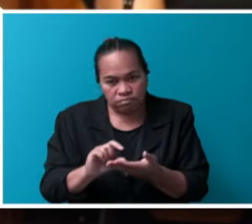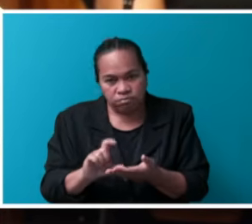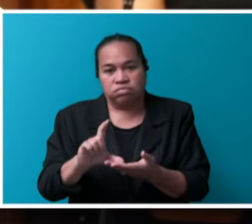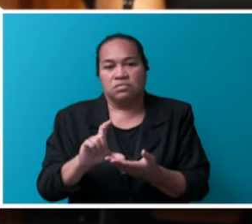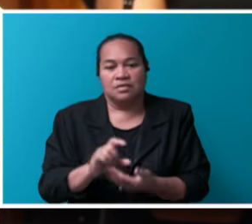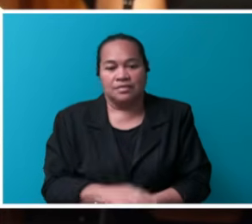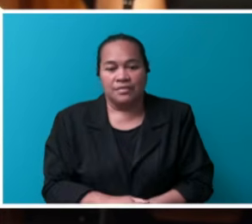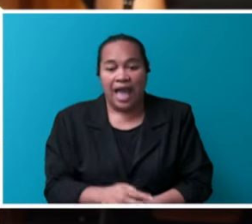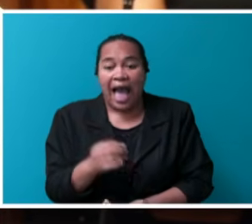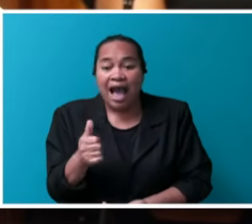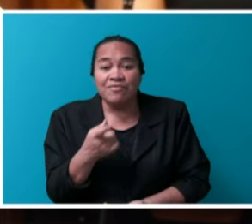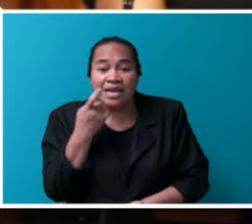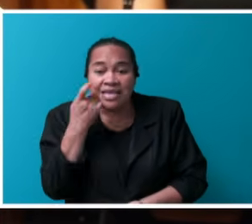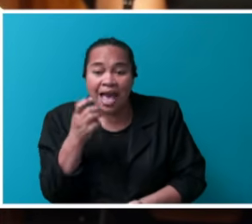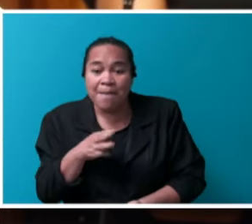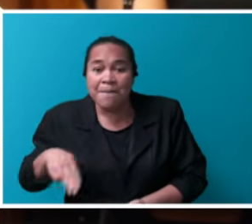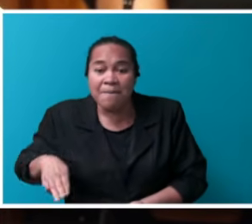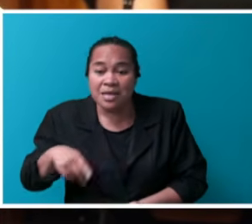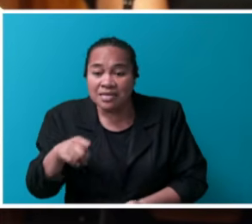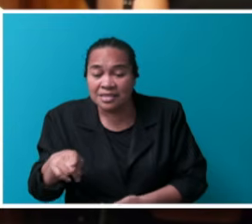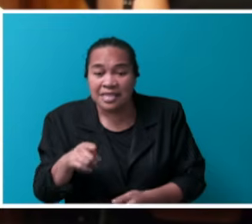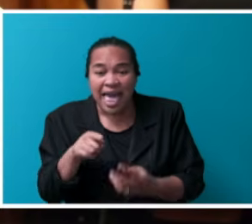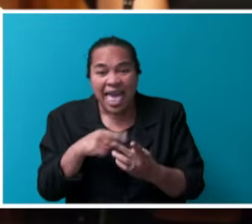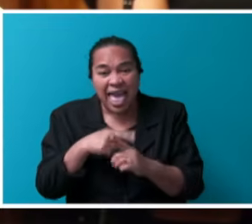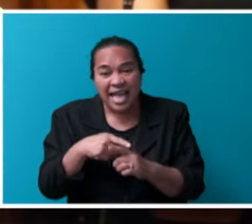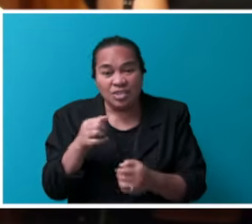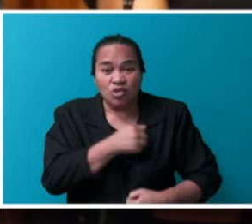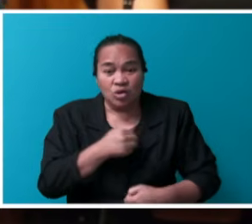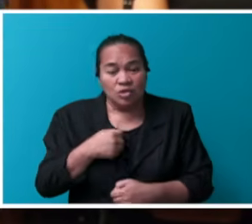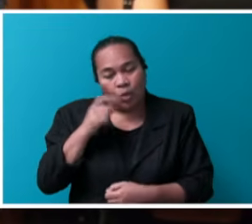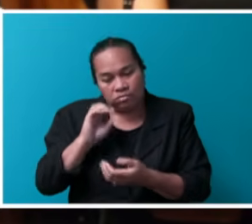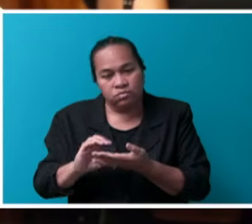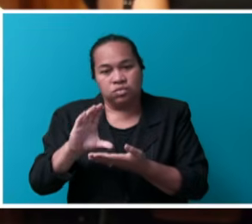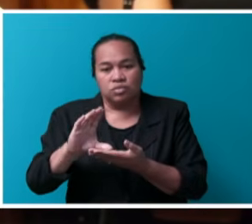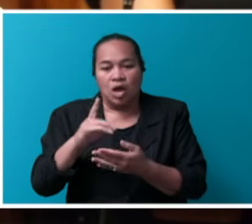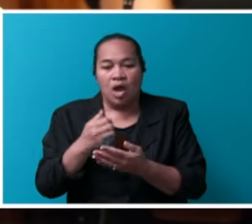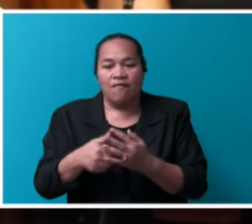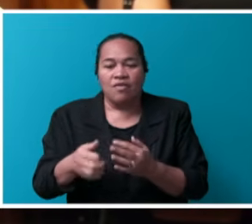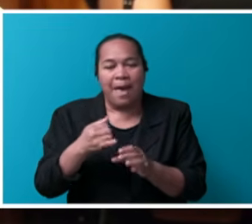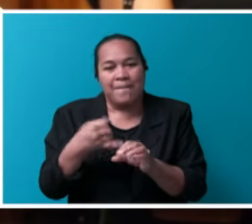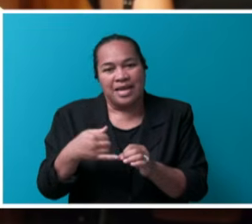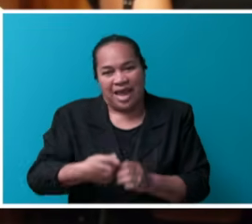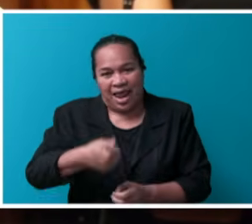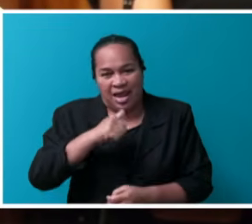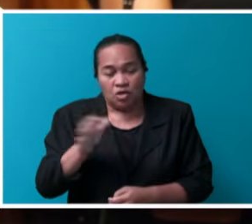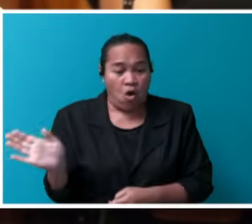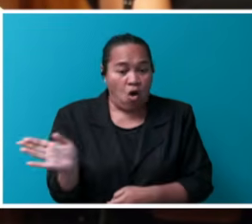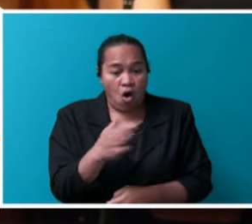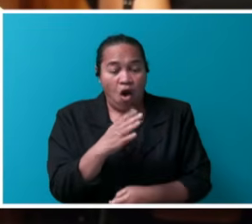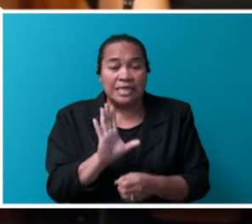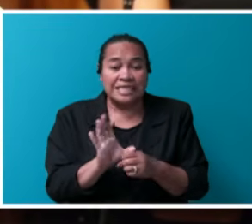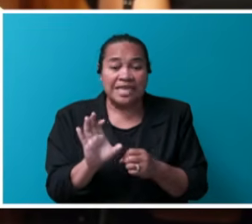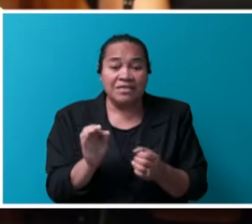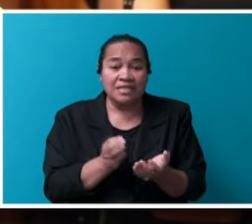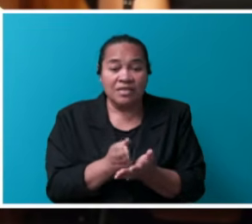Aftercare fund members will receive $0.8 million increase in their medical allowance only. All civil servants will receive a 3%